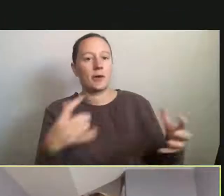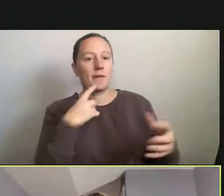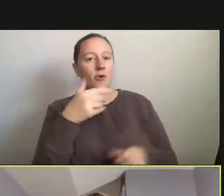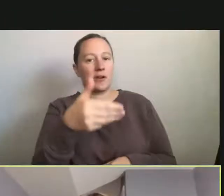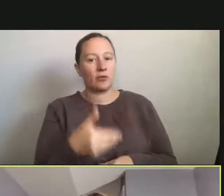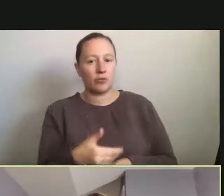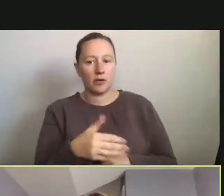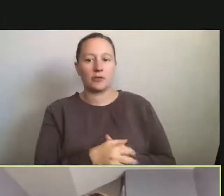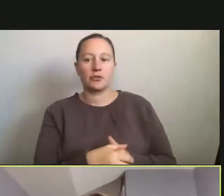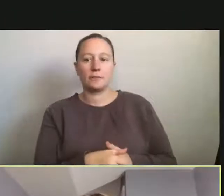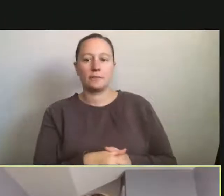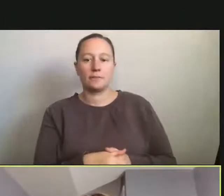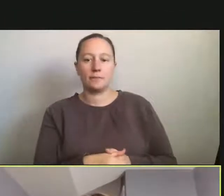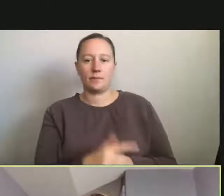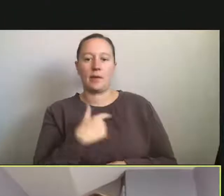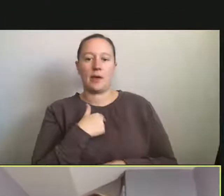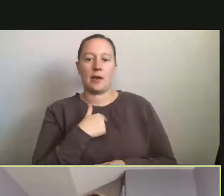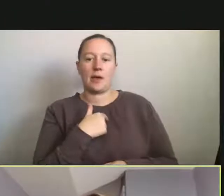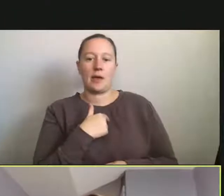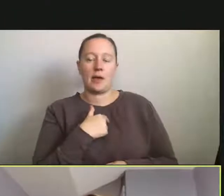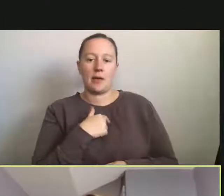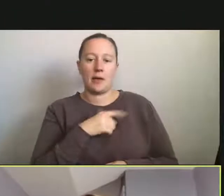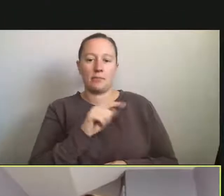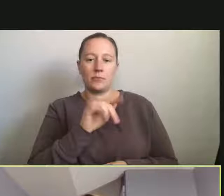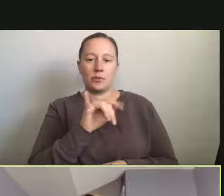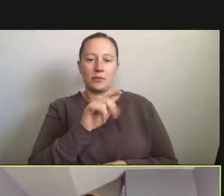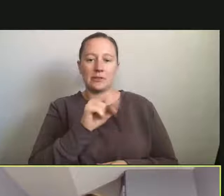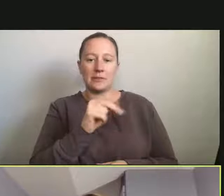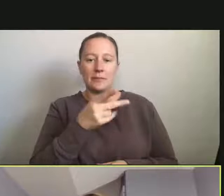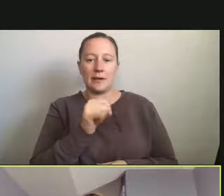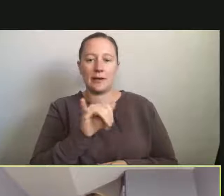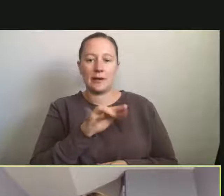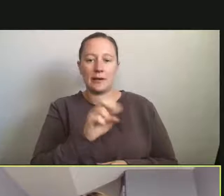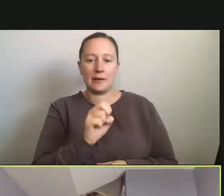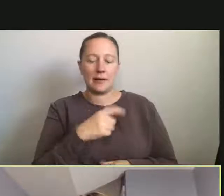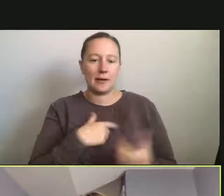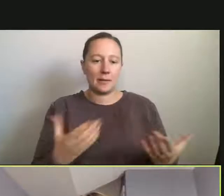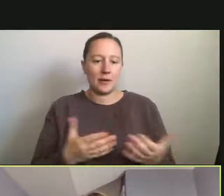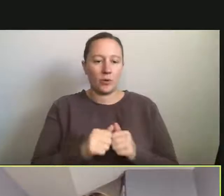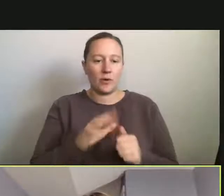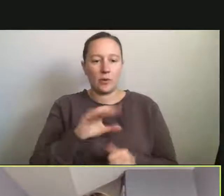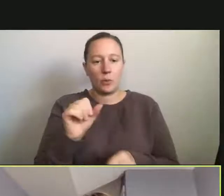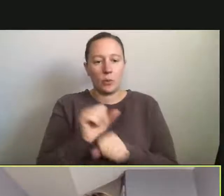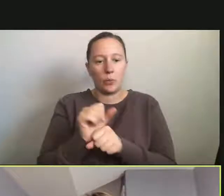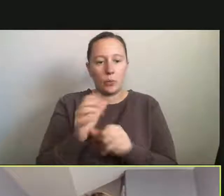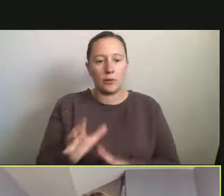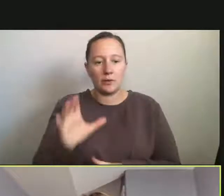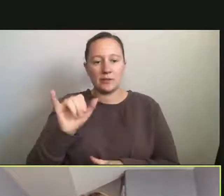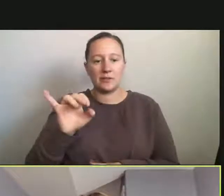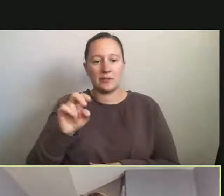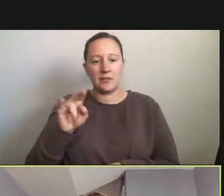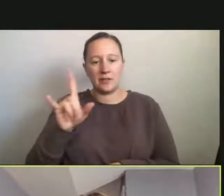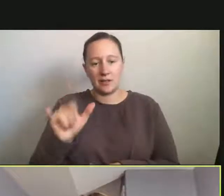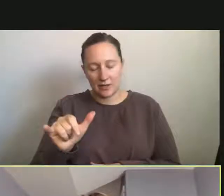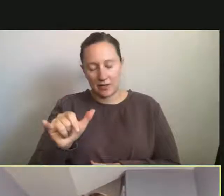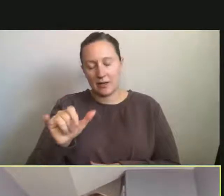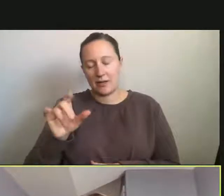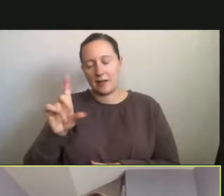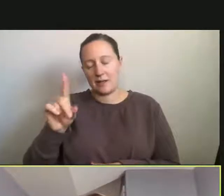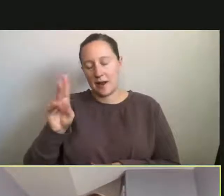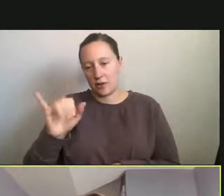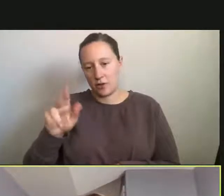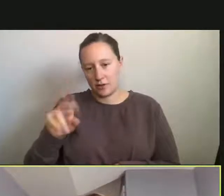introduction. I'm Taunton Payne, and I'm joined by my colleague Cindy Danielson today.